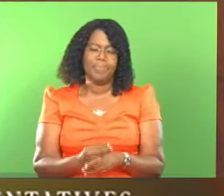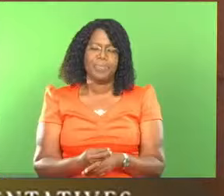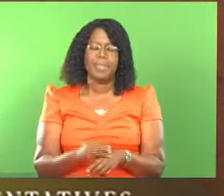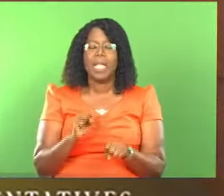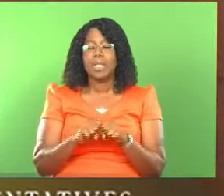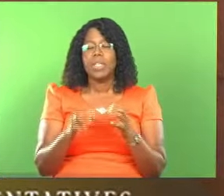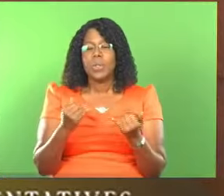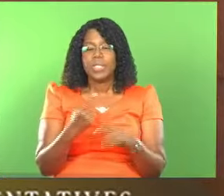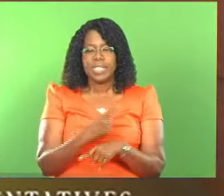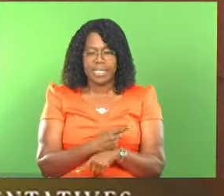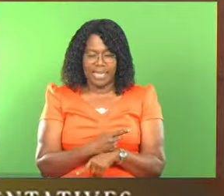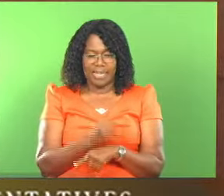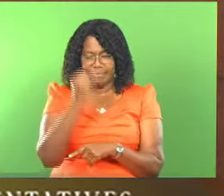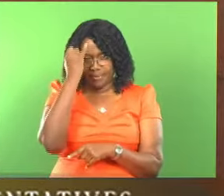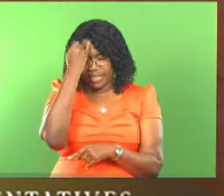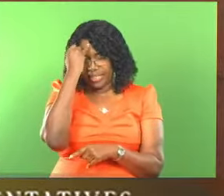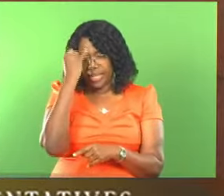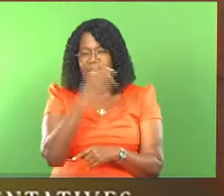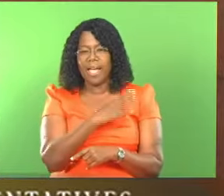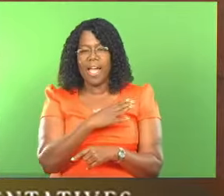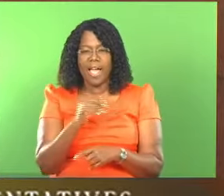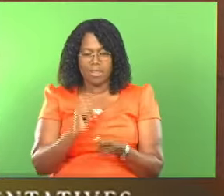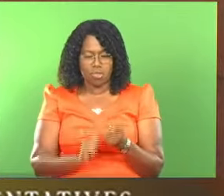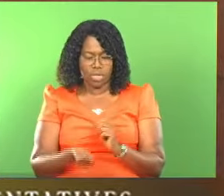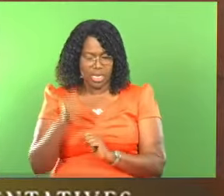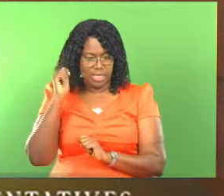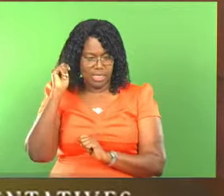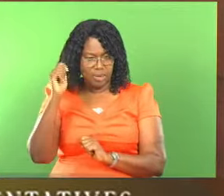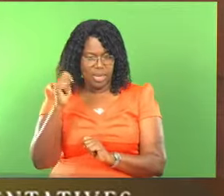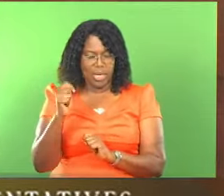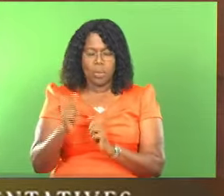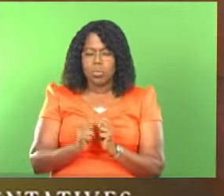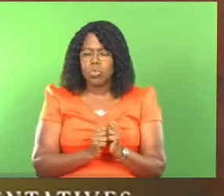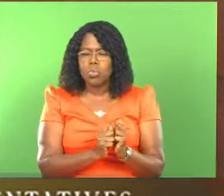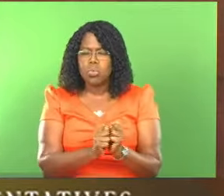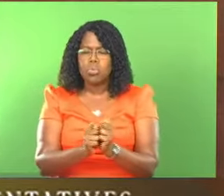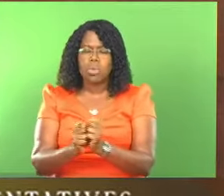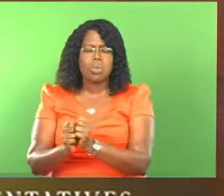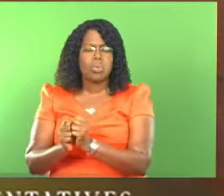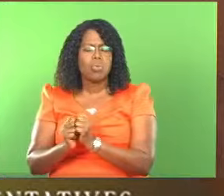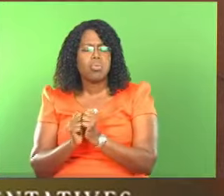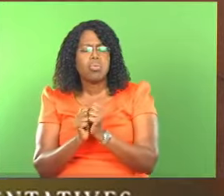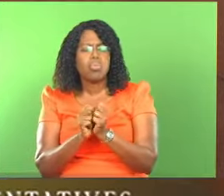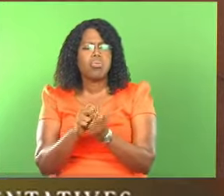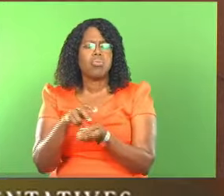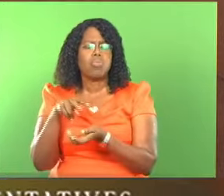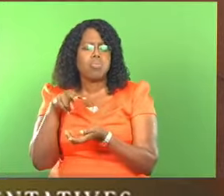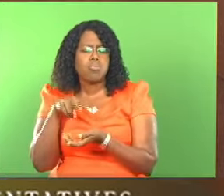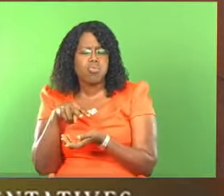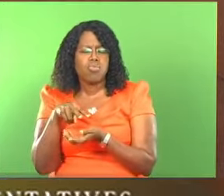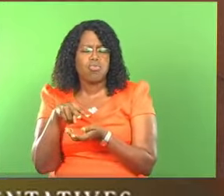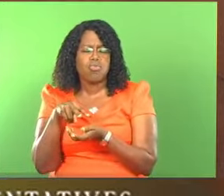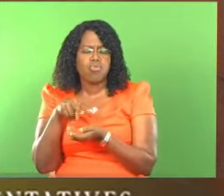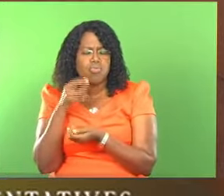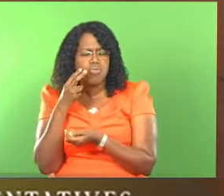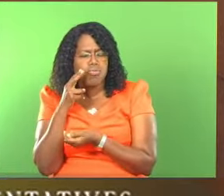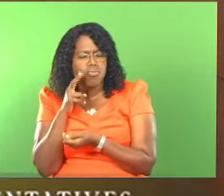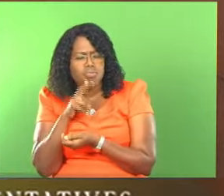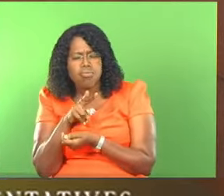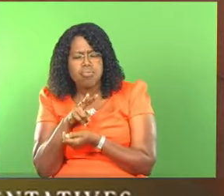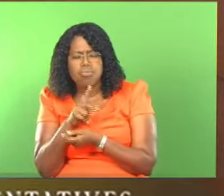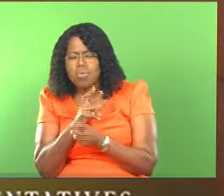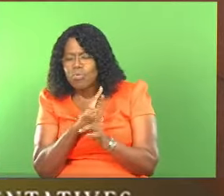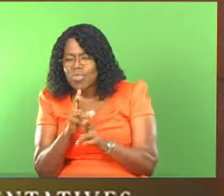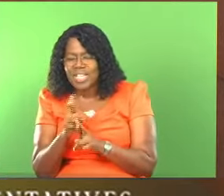India and Trinidad and Tobago stand uniquely poised. India as the world's most populous nation and